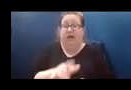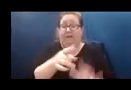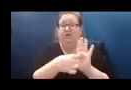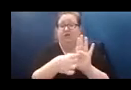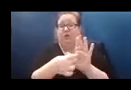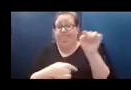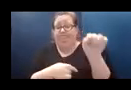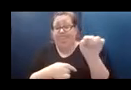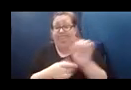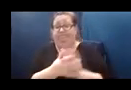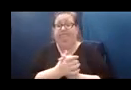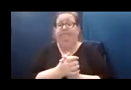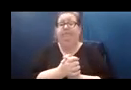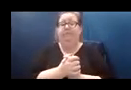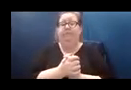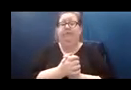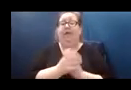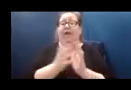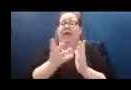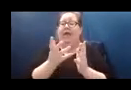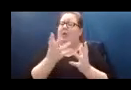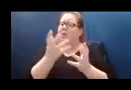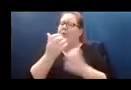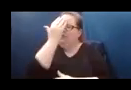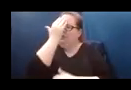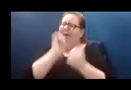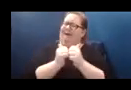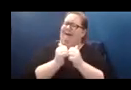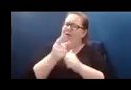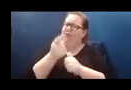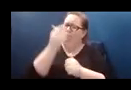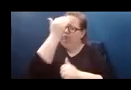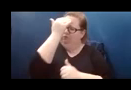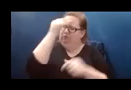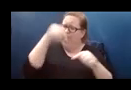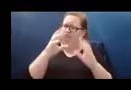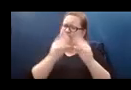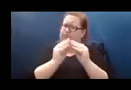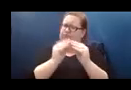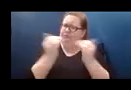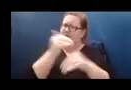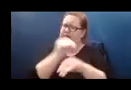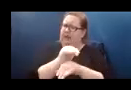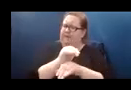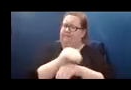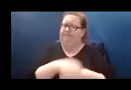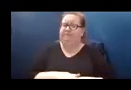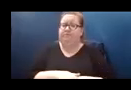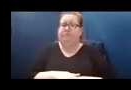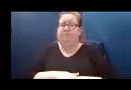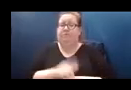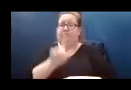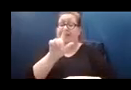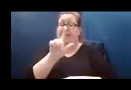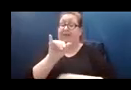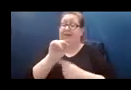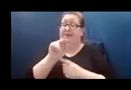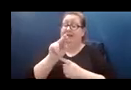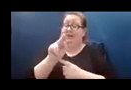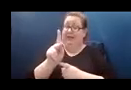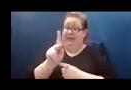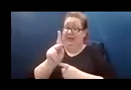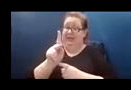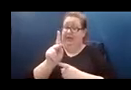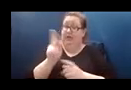want to hear about how you heard about the meeting tonight. And then the link to join the meeting directly from the live